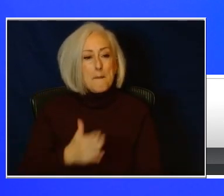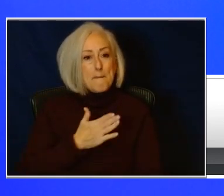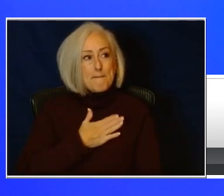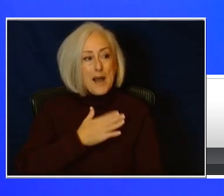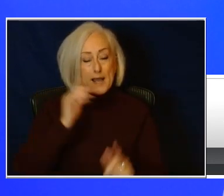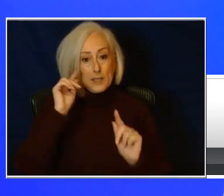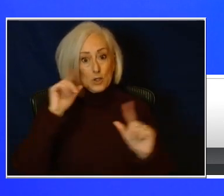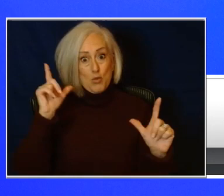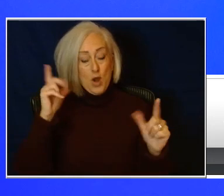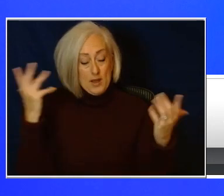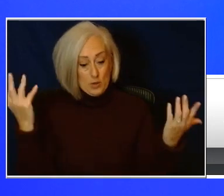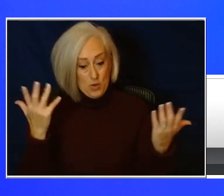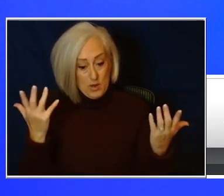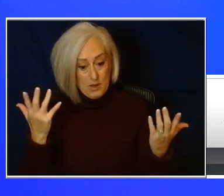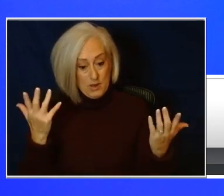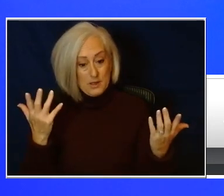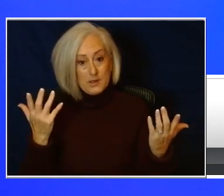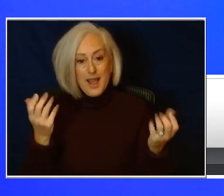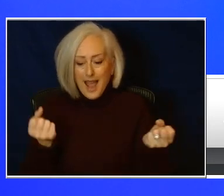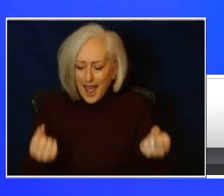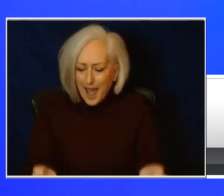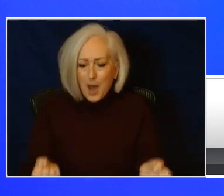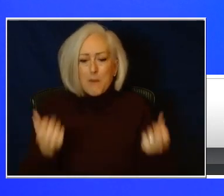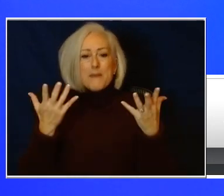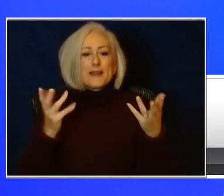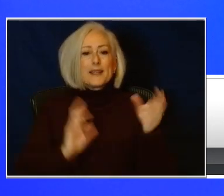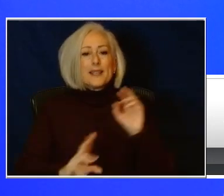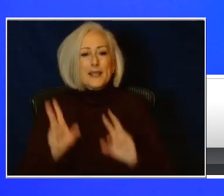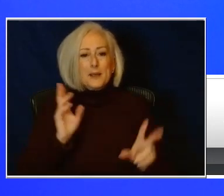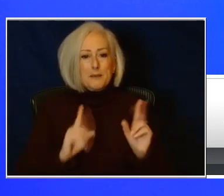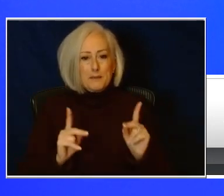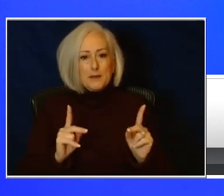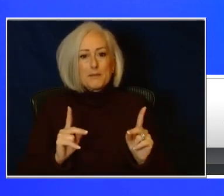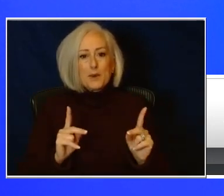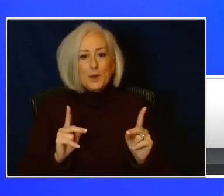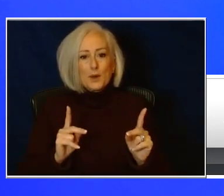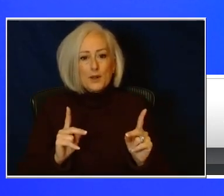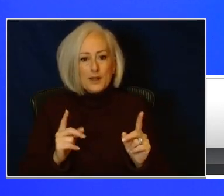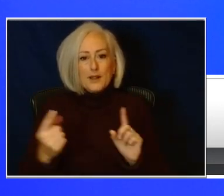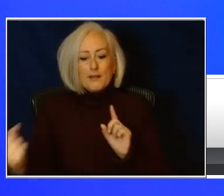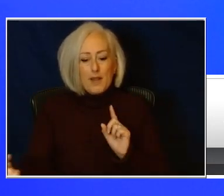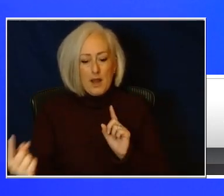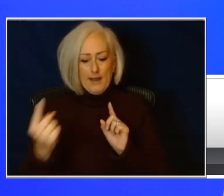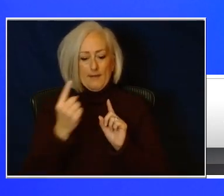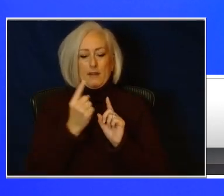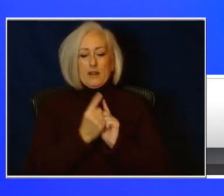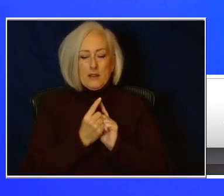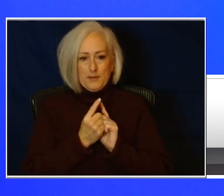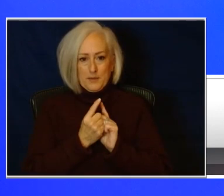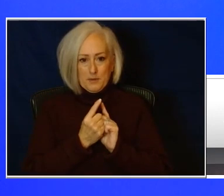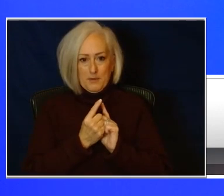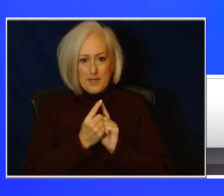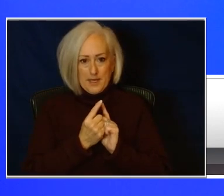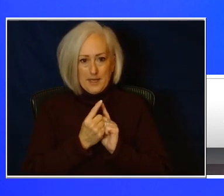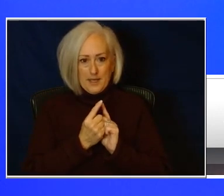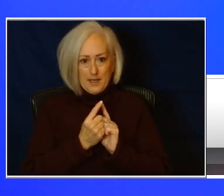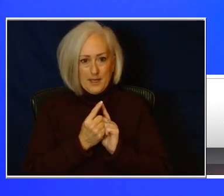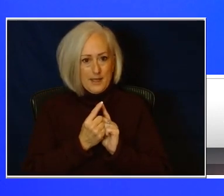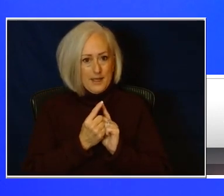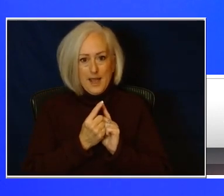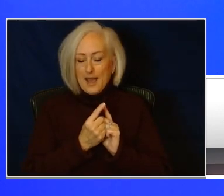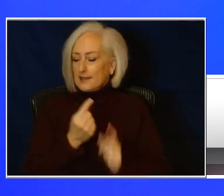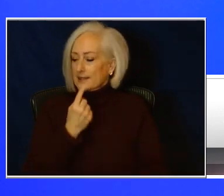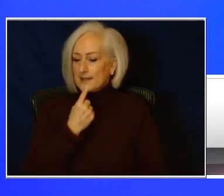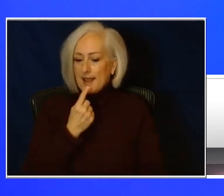the number of folks that have come through my office and just made a flat-out statement to